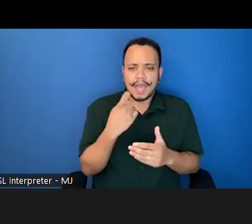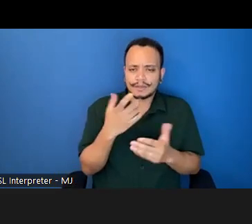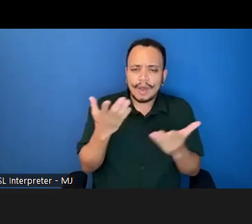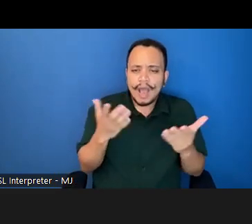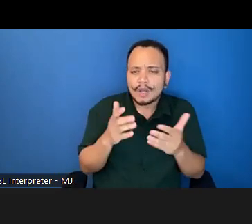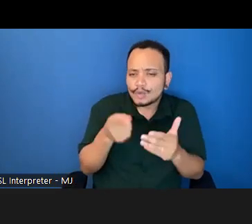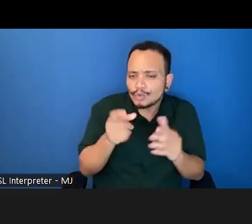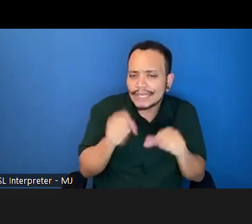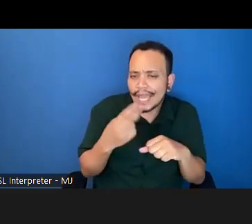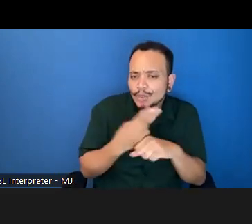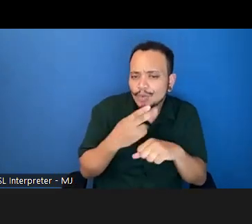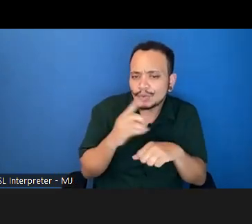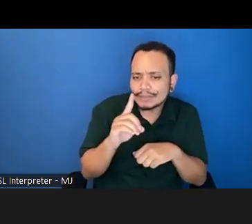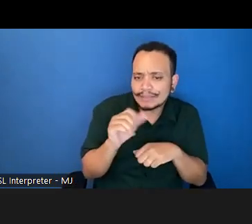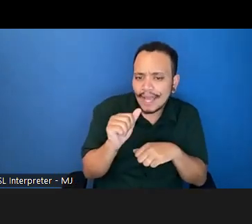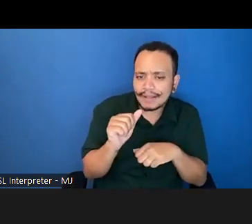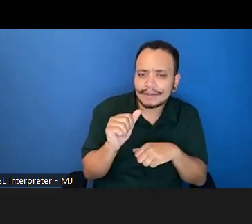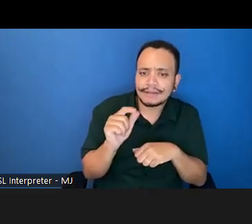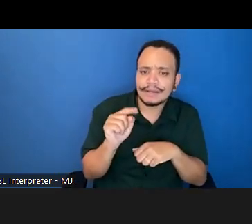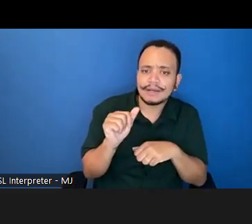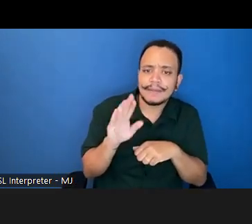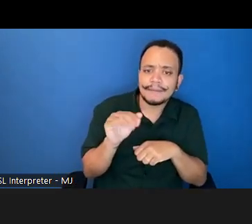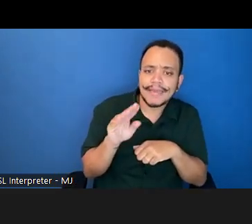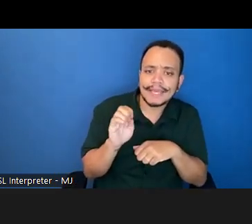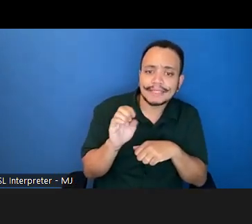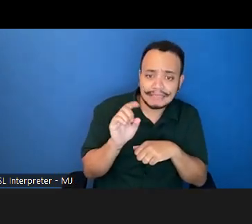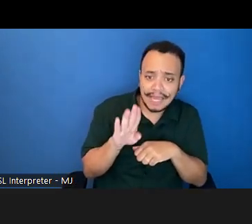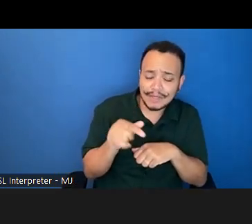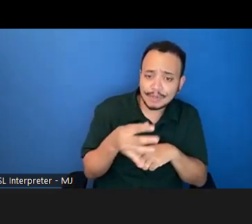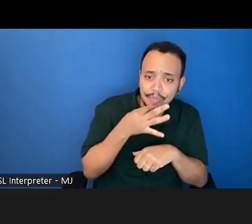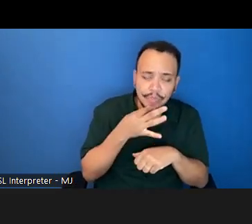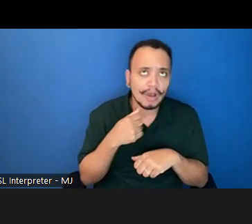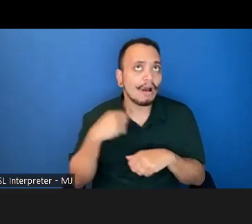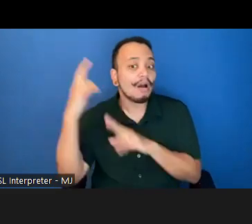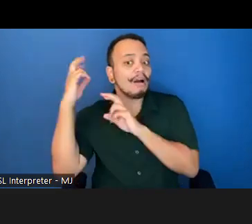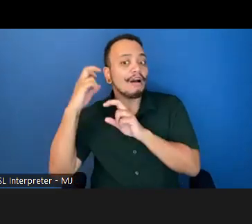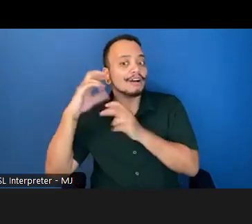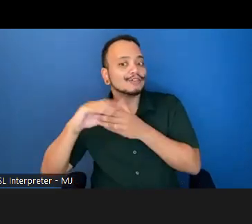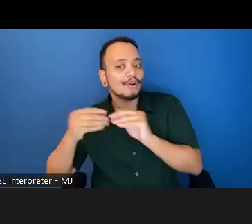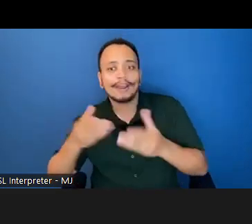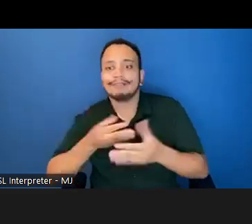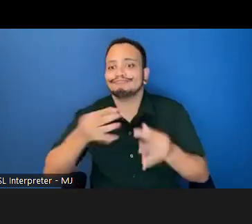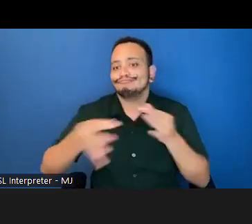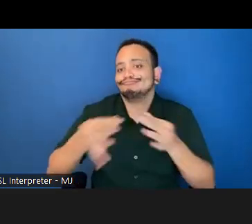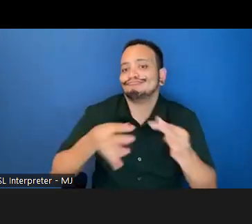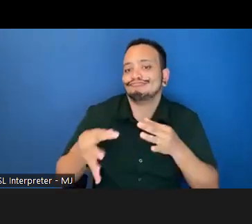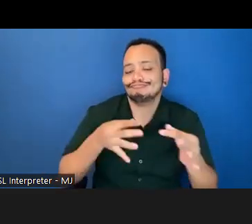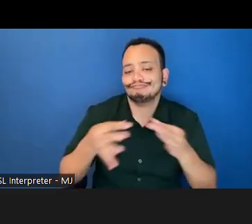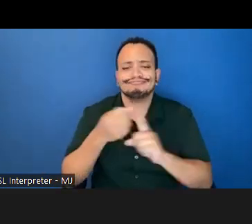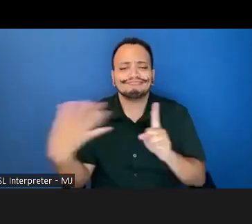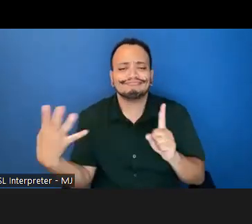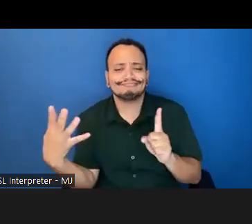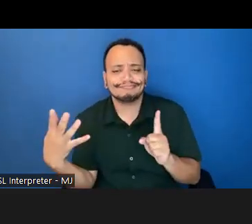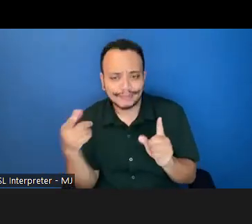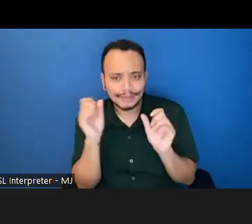It's always good to have something in queue, a good example of, a historical time where you